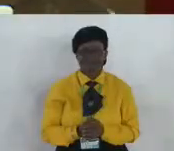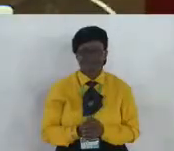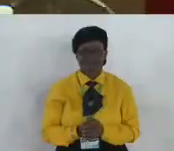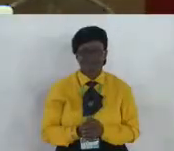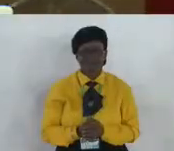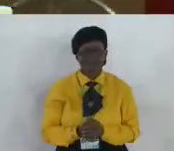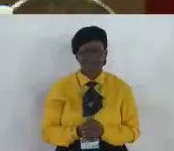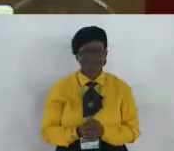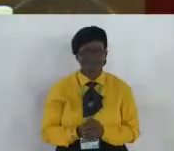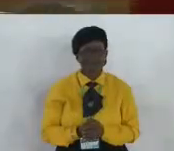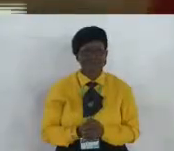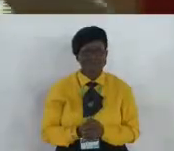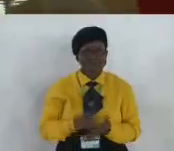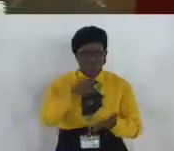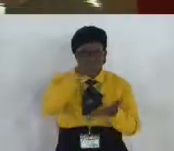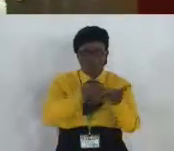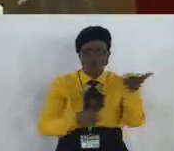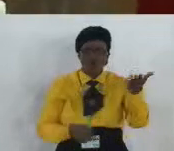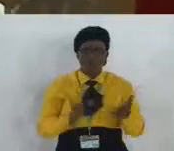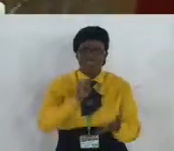What is the meaning of clapping?